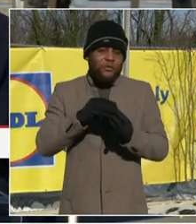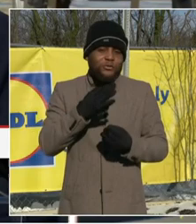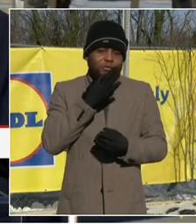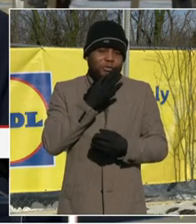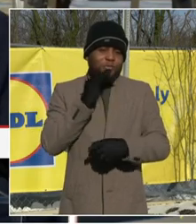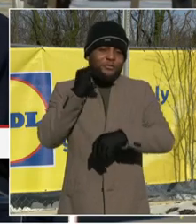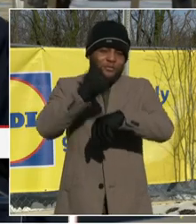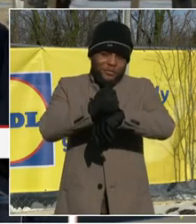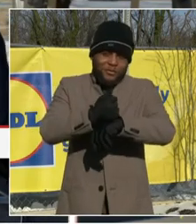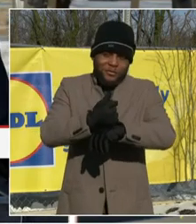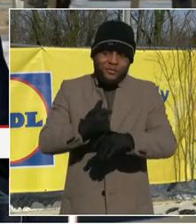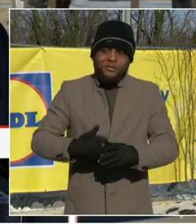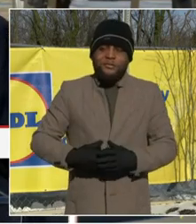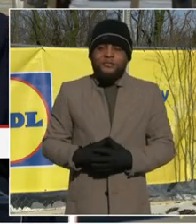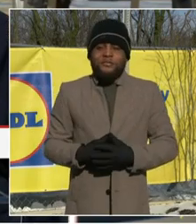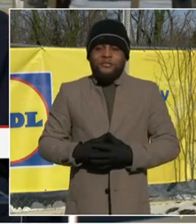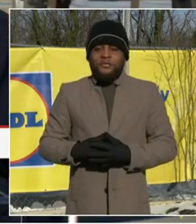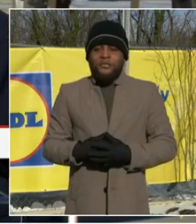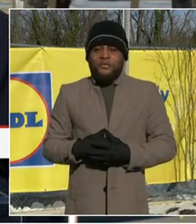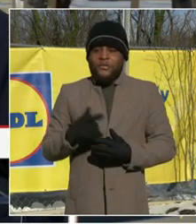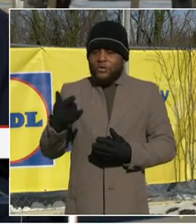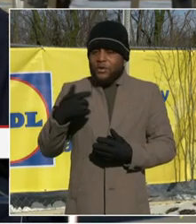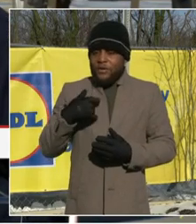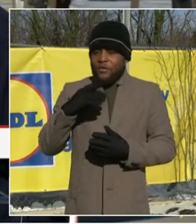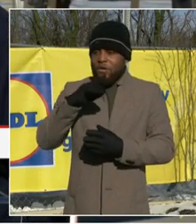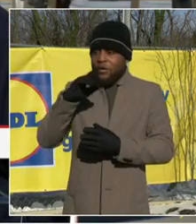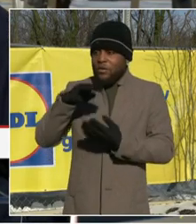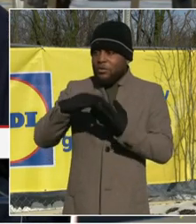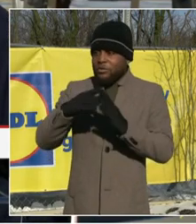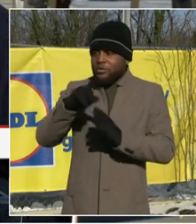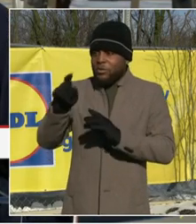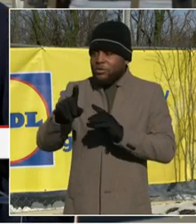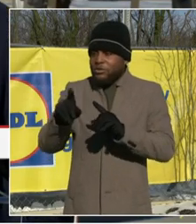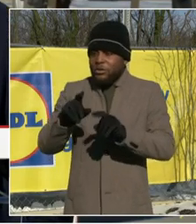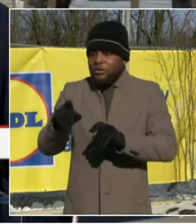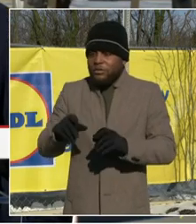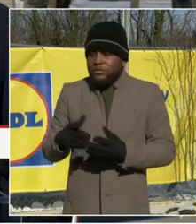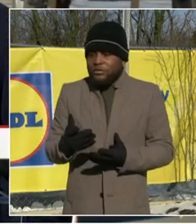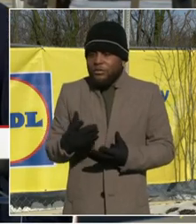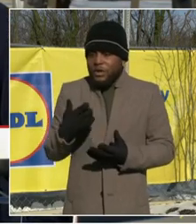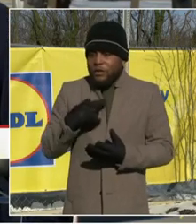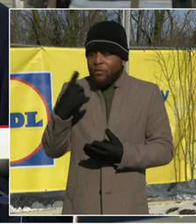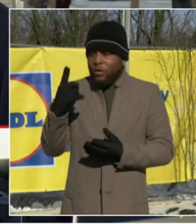Yes. Community question or press? We have one more press. Okay.